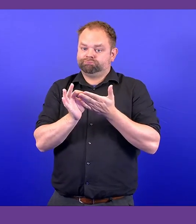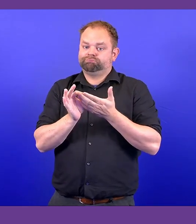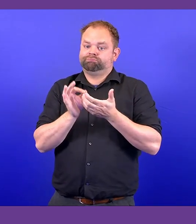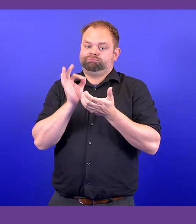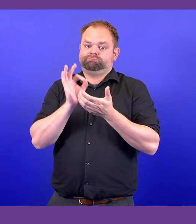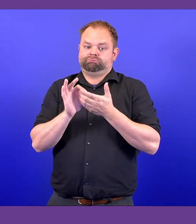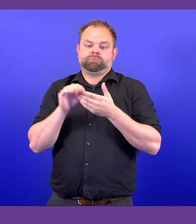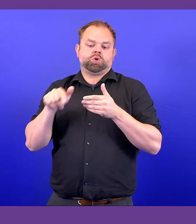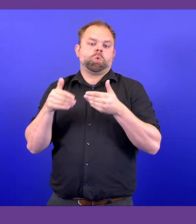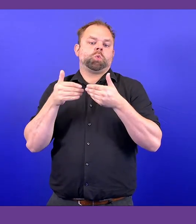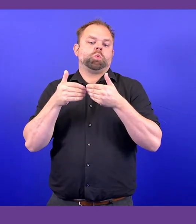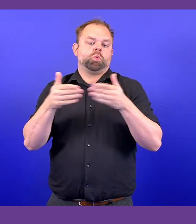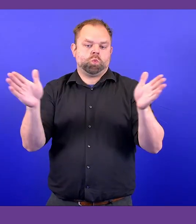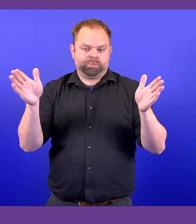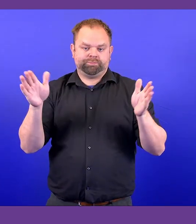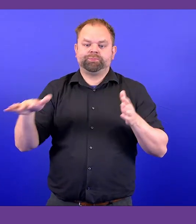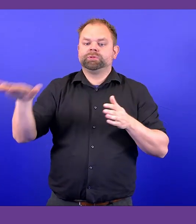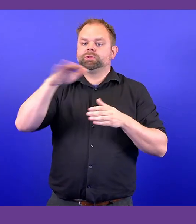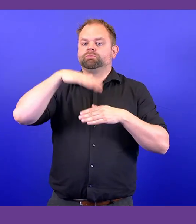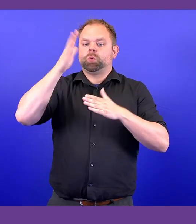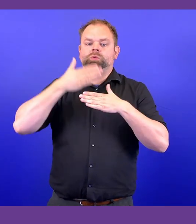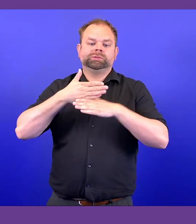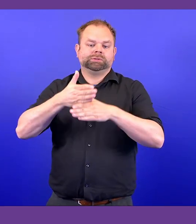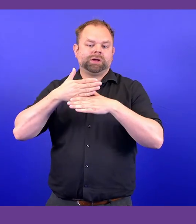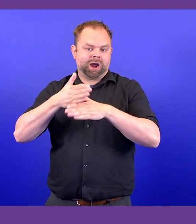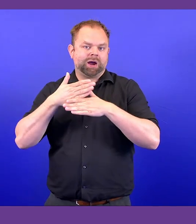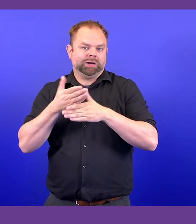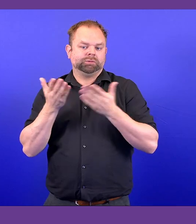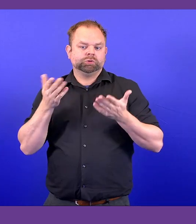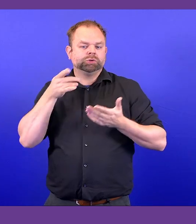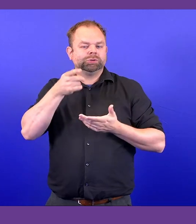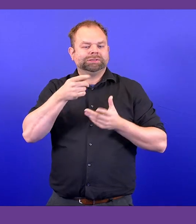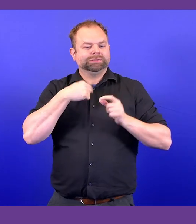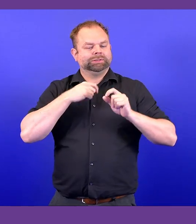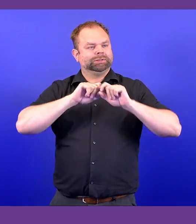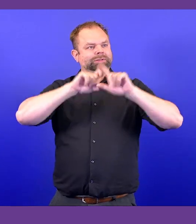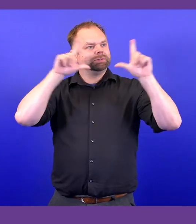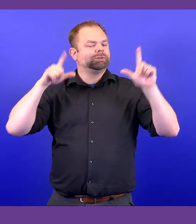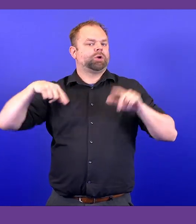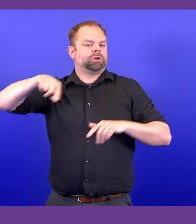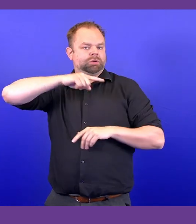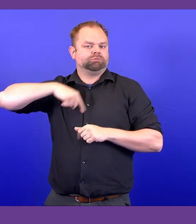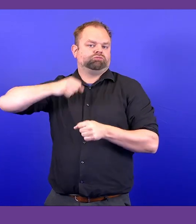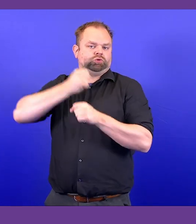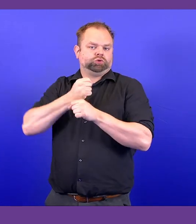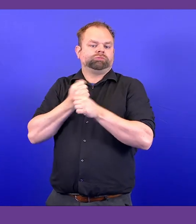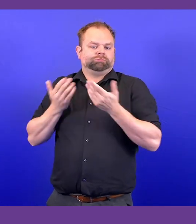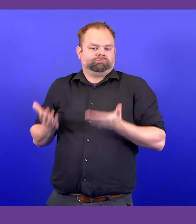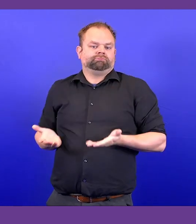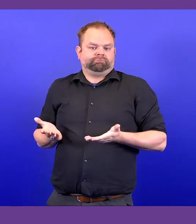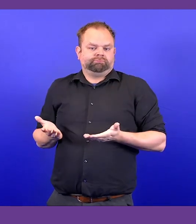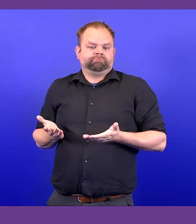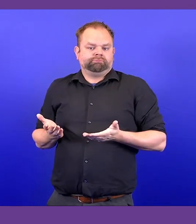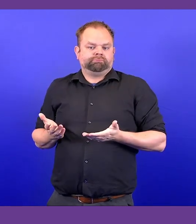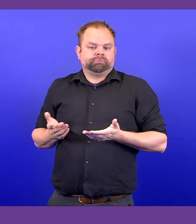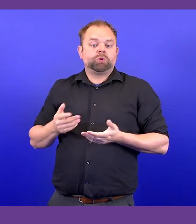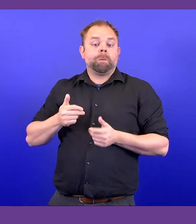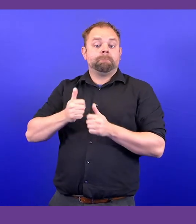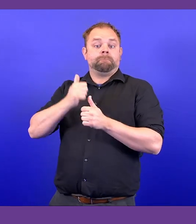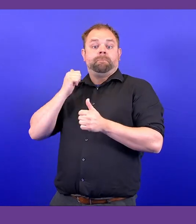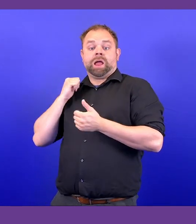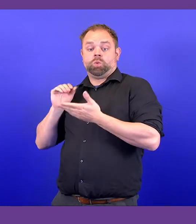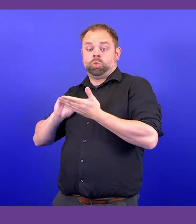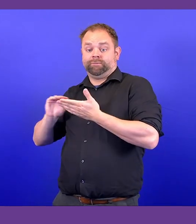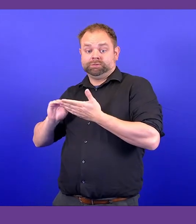we are doing also is to concentrate our force in one single platform now, and we work with ONCE. So, and we have